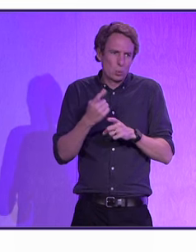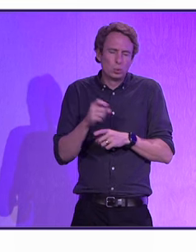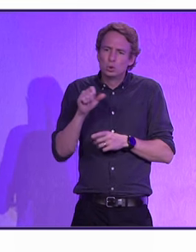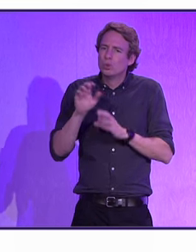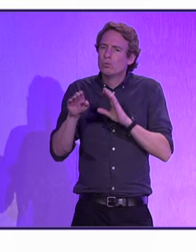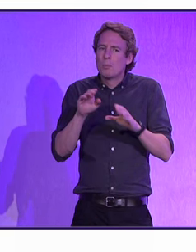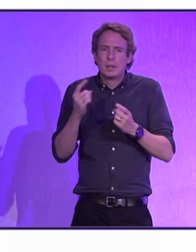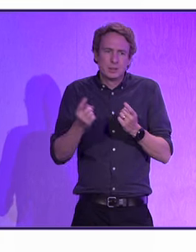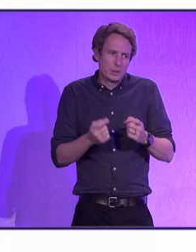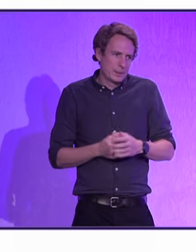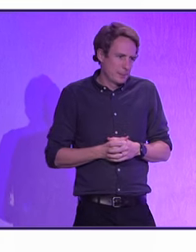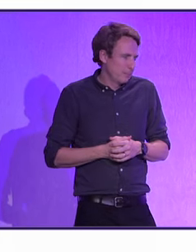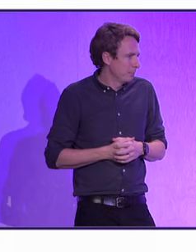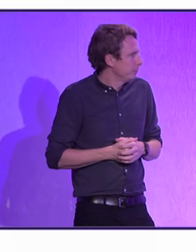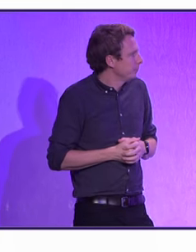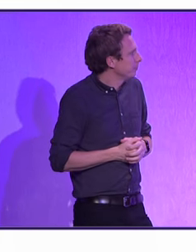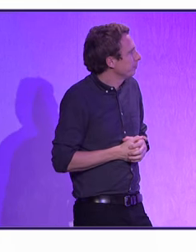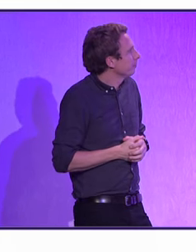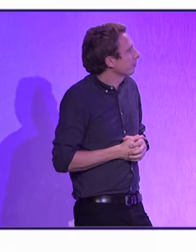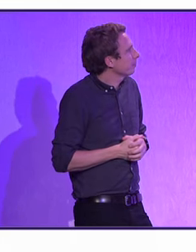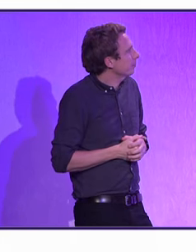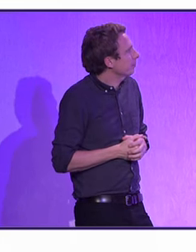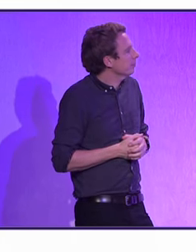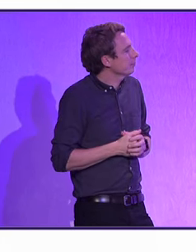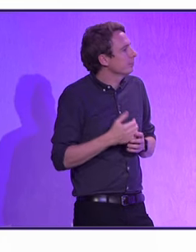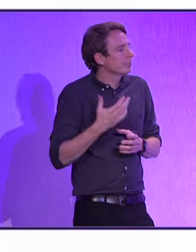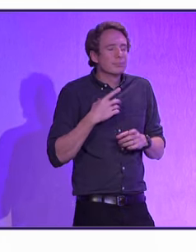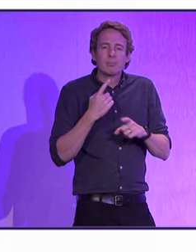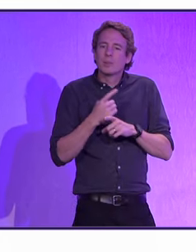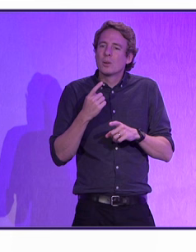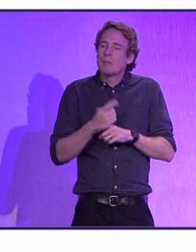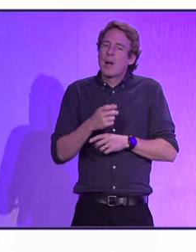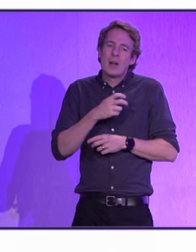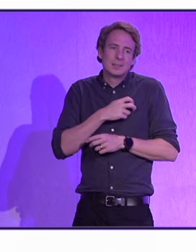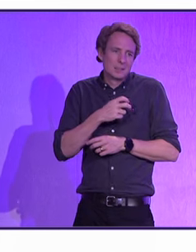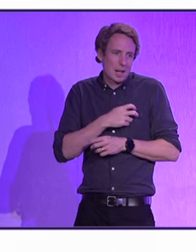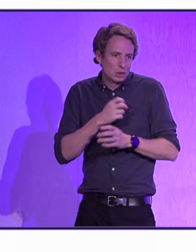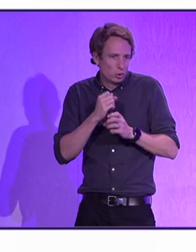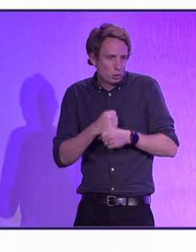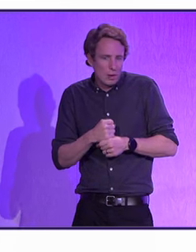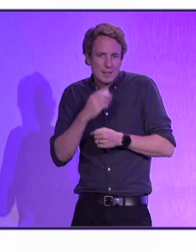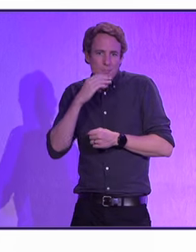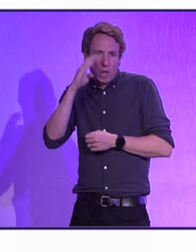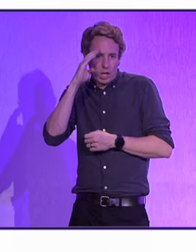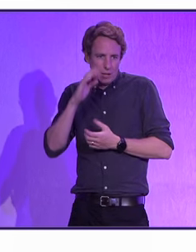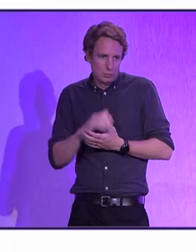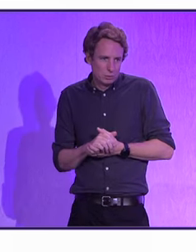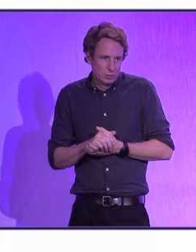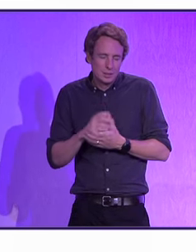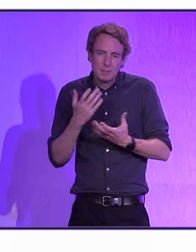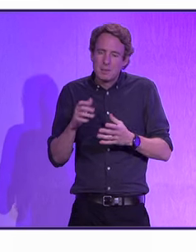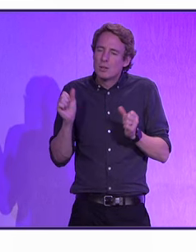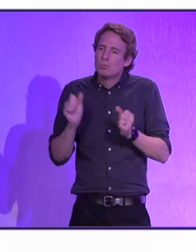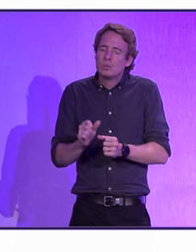each other. So we're going to focus on three ideas: anxiety, stress, and burnout. Very briefly cover